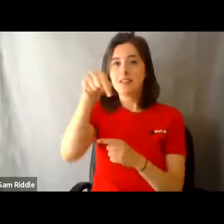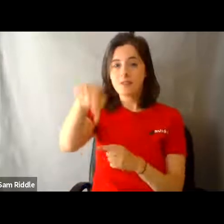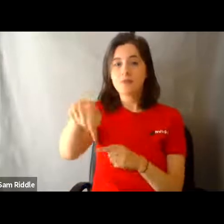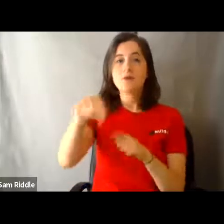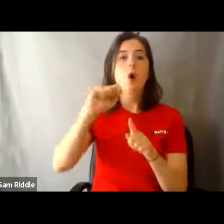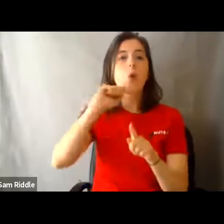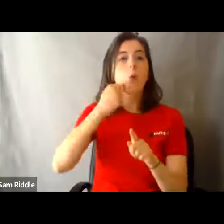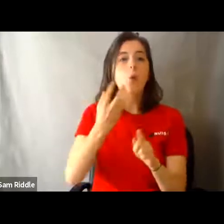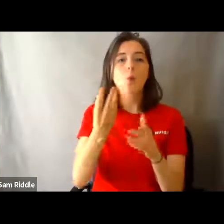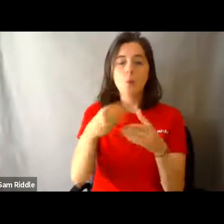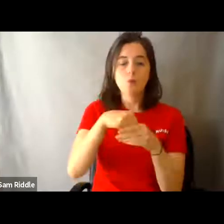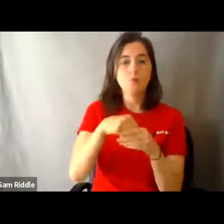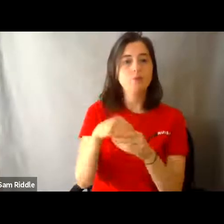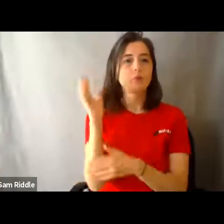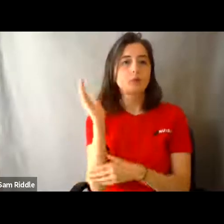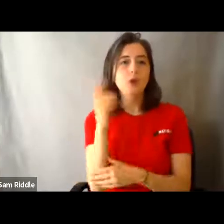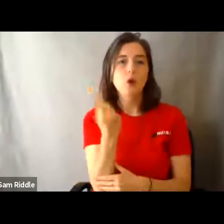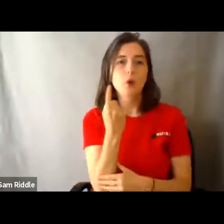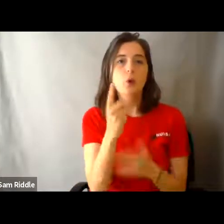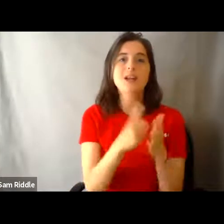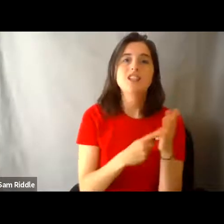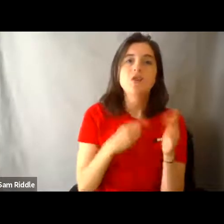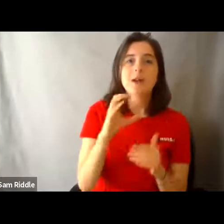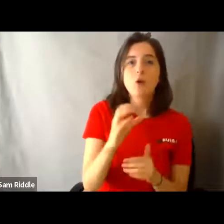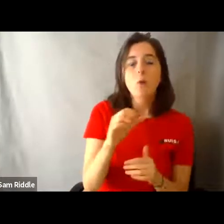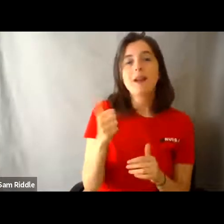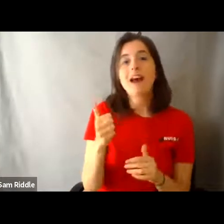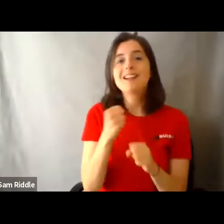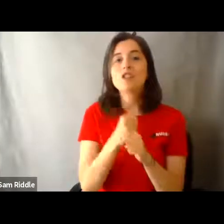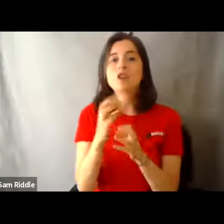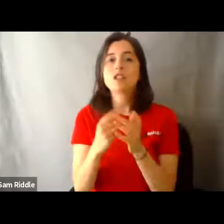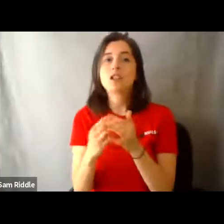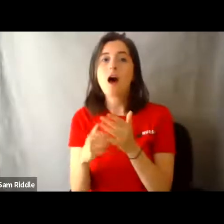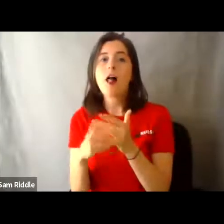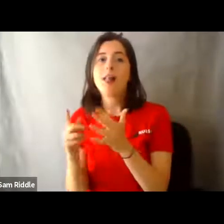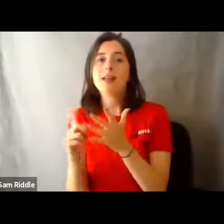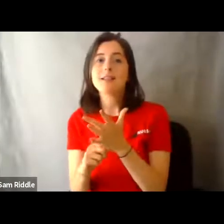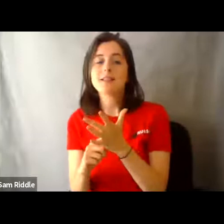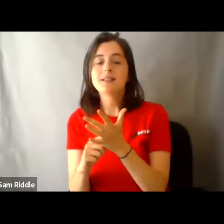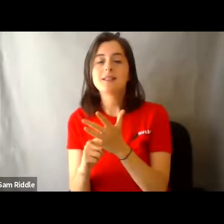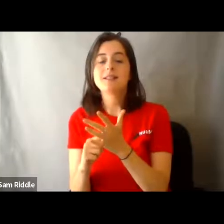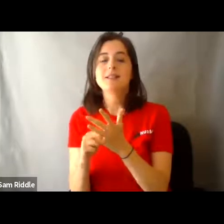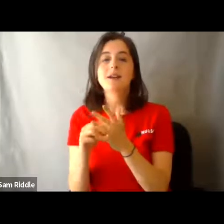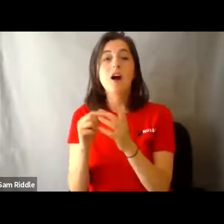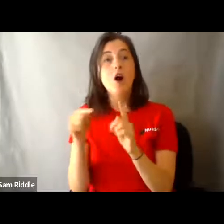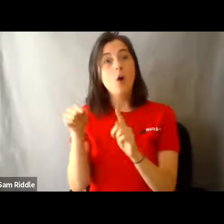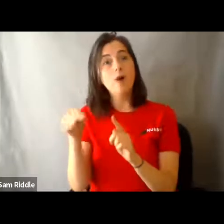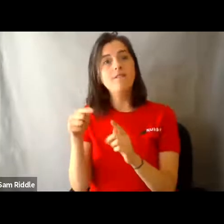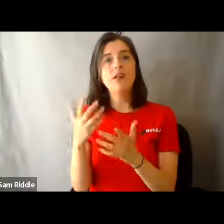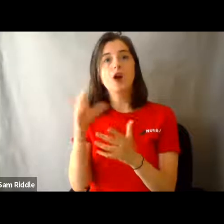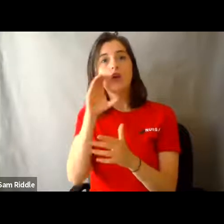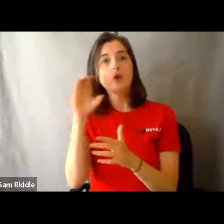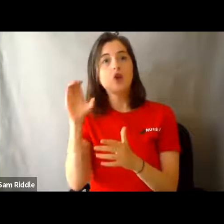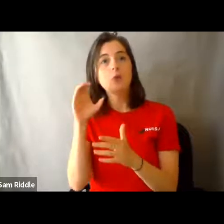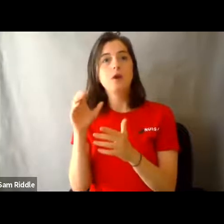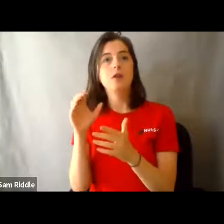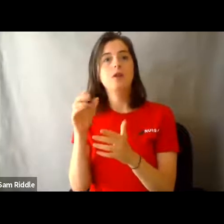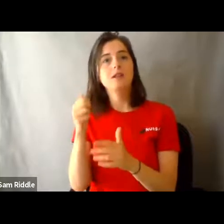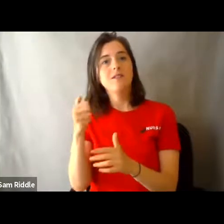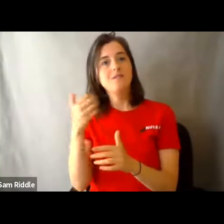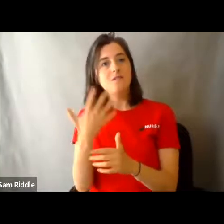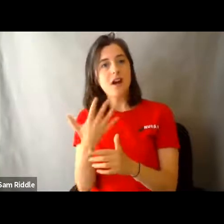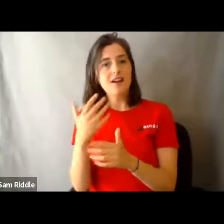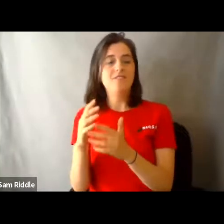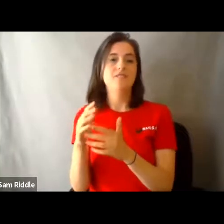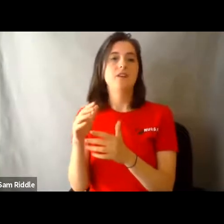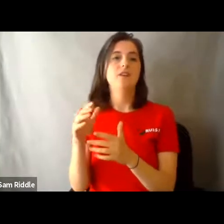talking about solidarity and resistance, 60 years of internationalism in Cuba. And it just